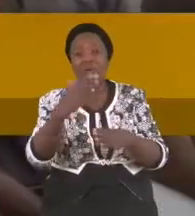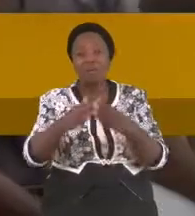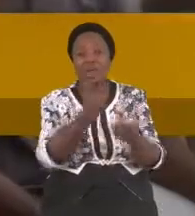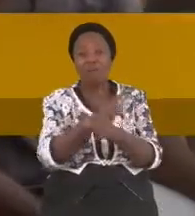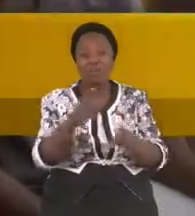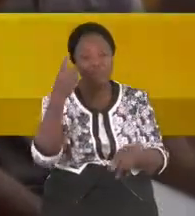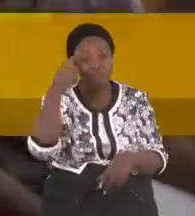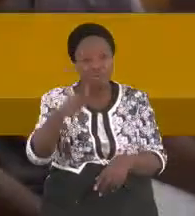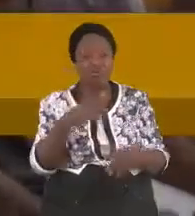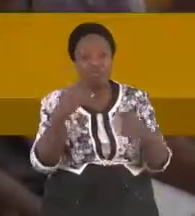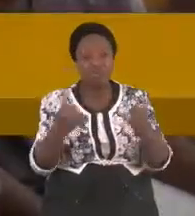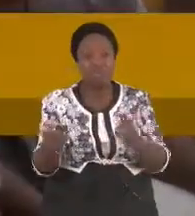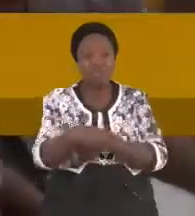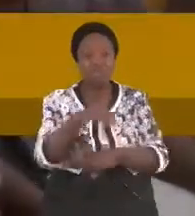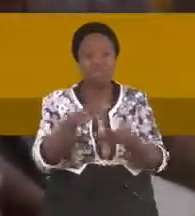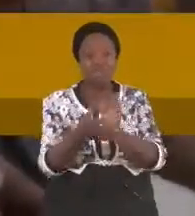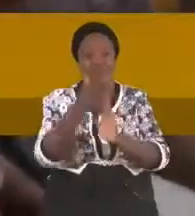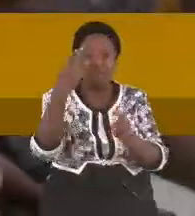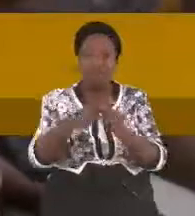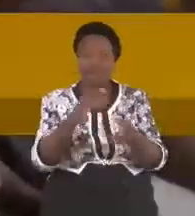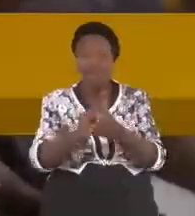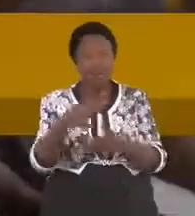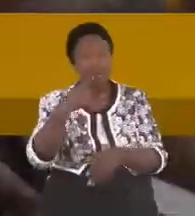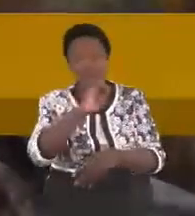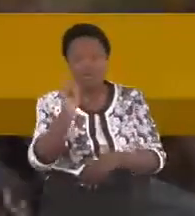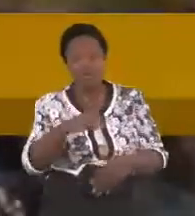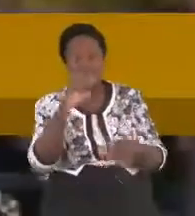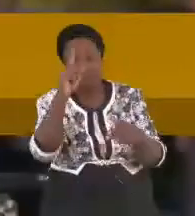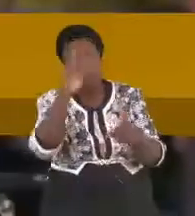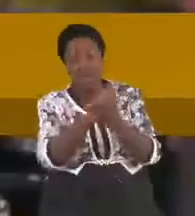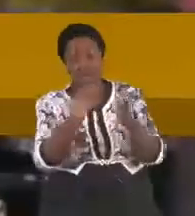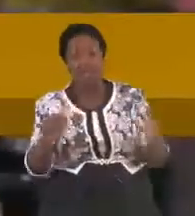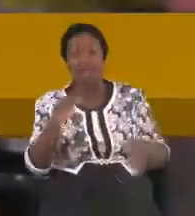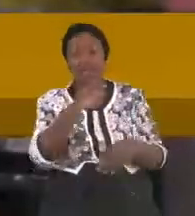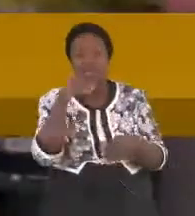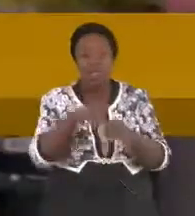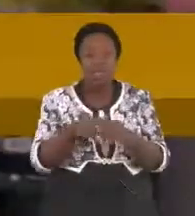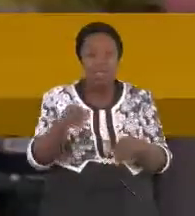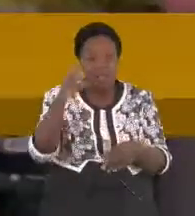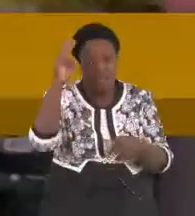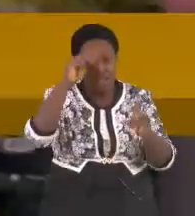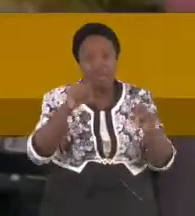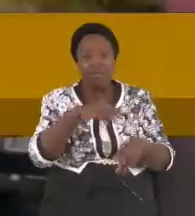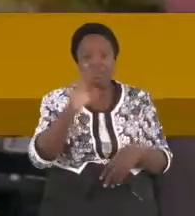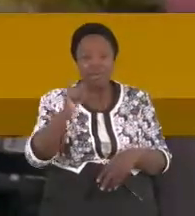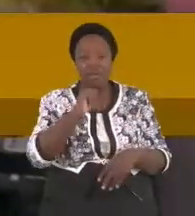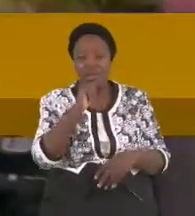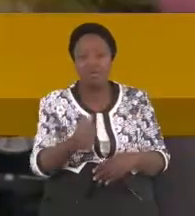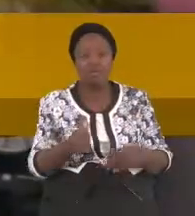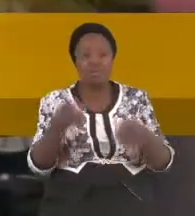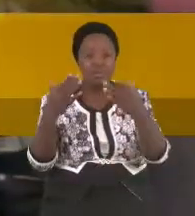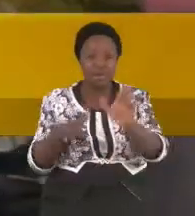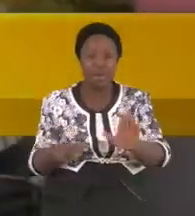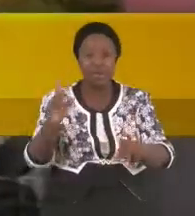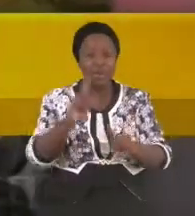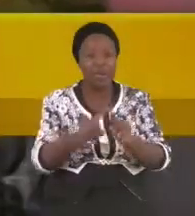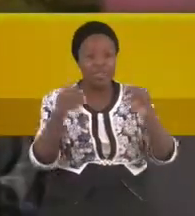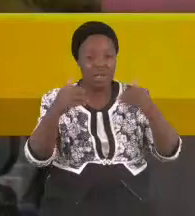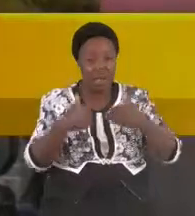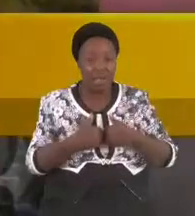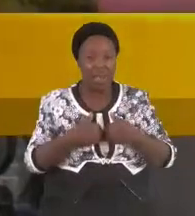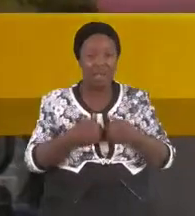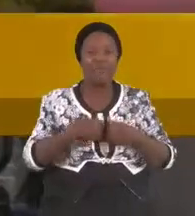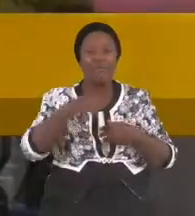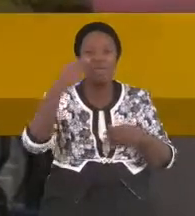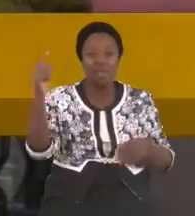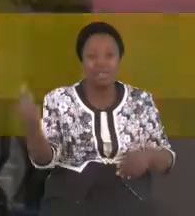That whosoever believeth in him shall not perish but have eternal life.